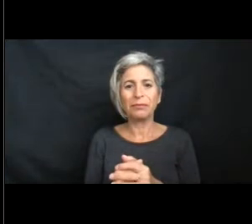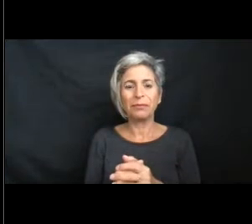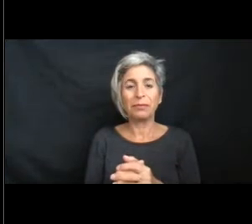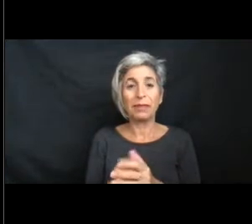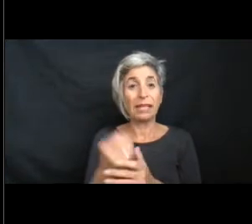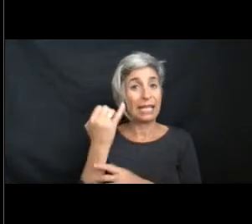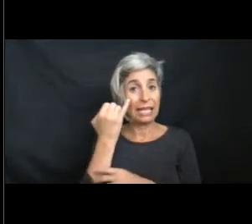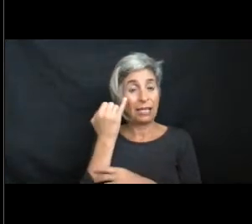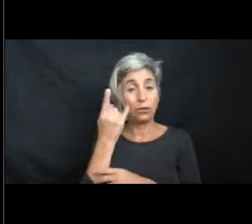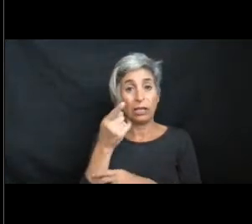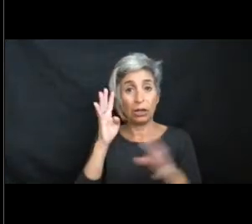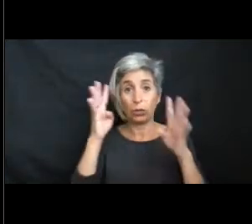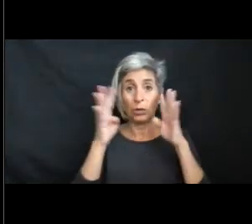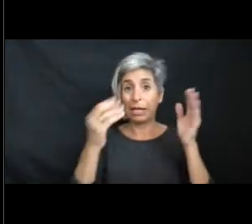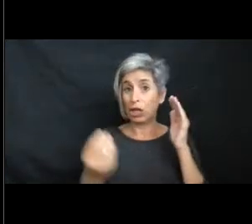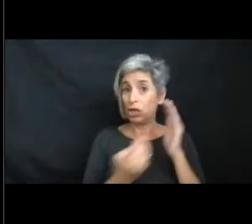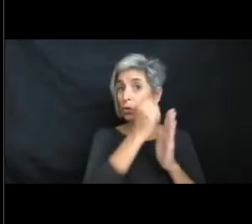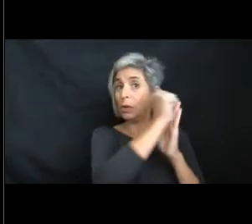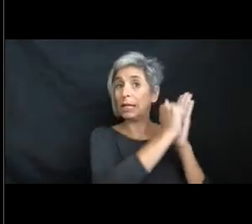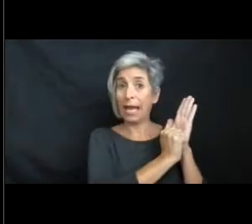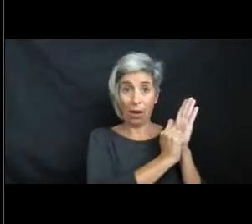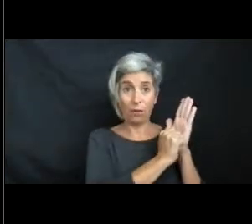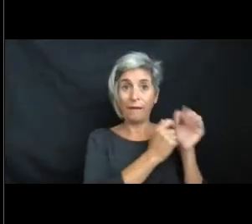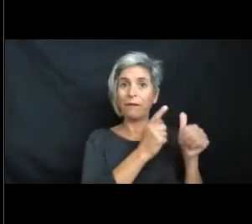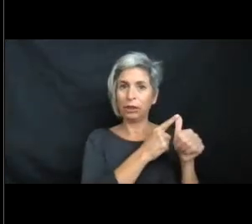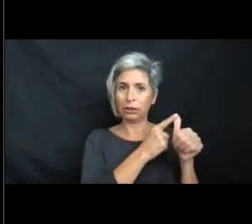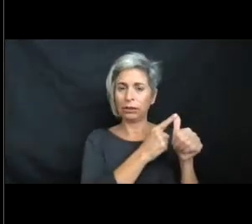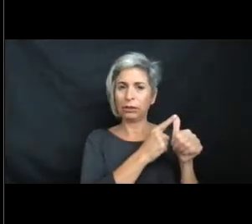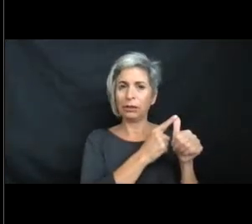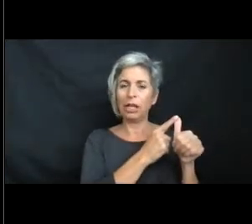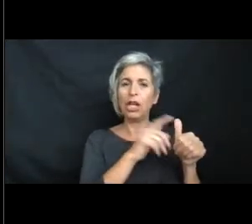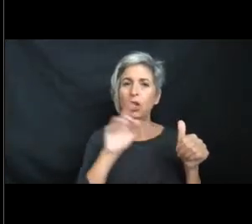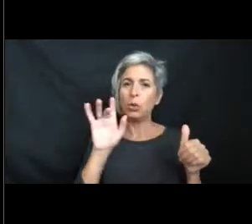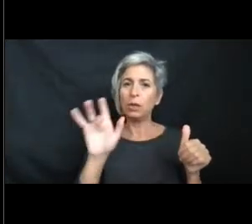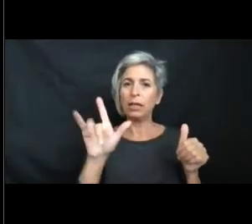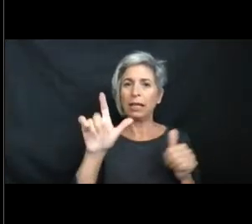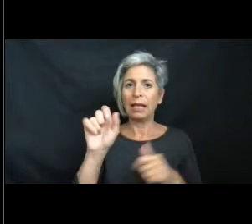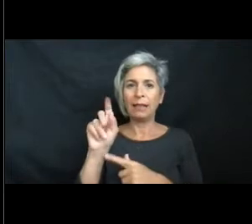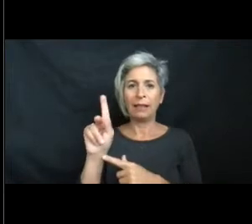to need to create a new account. So to do that, you will click on this link right here.